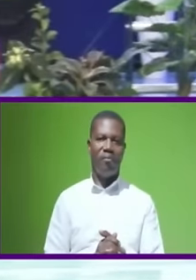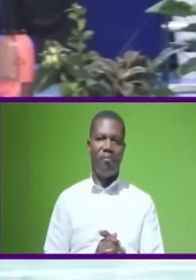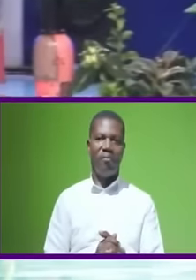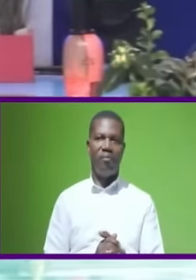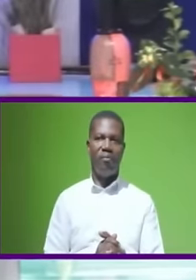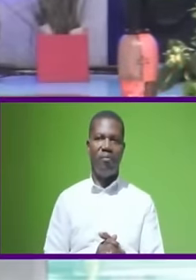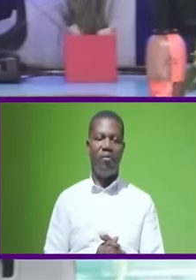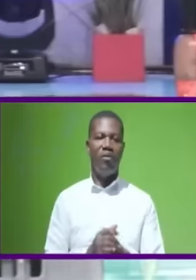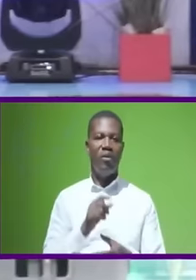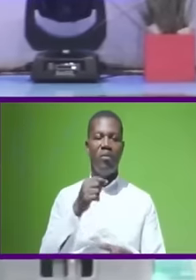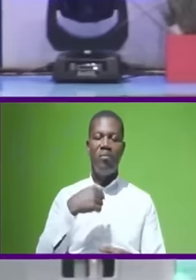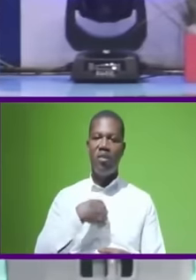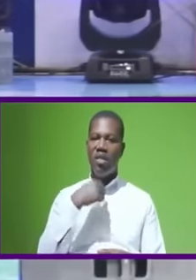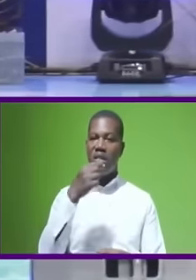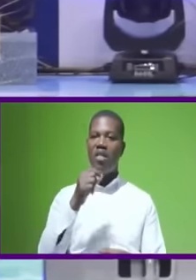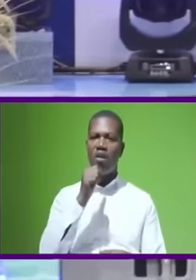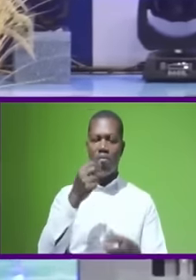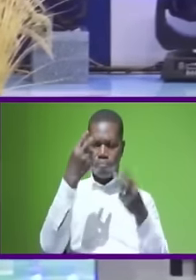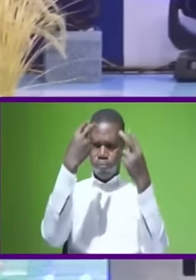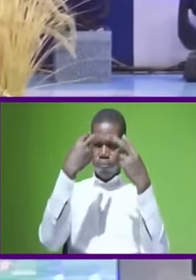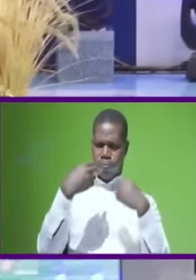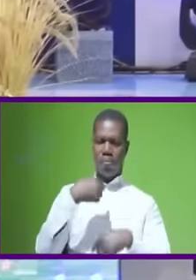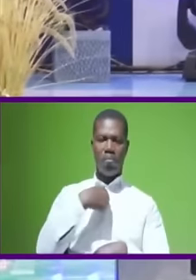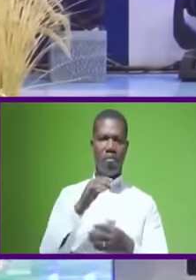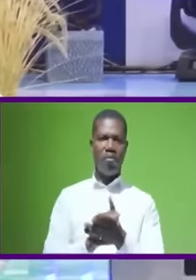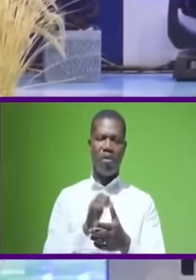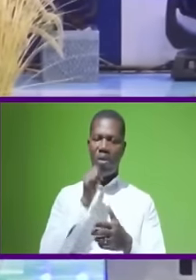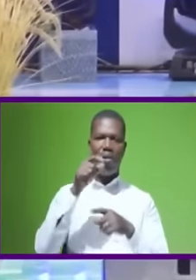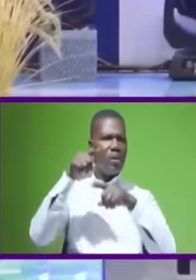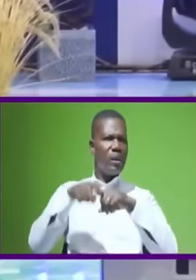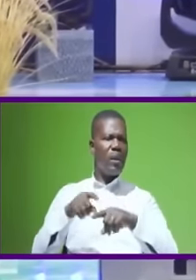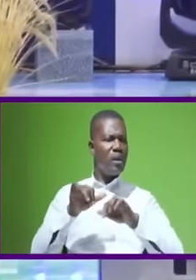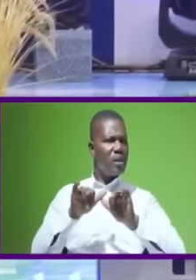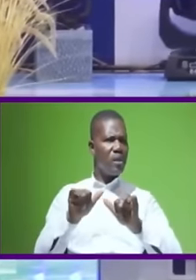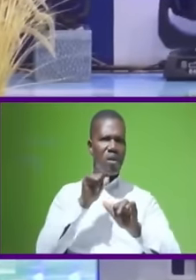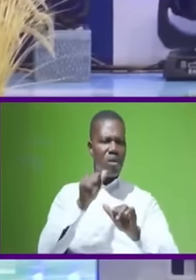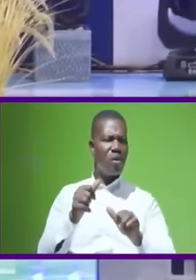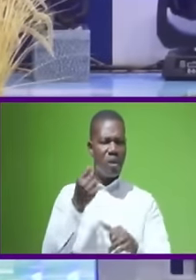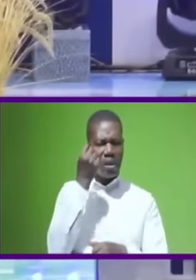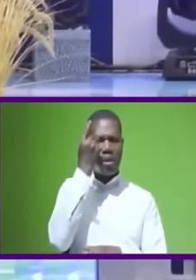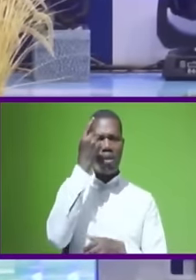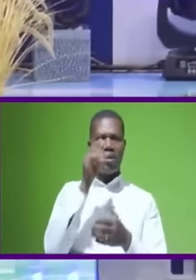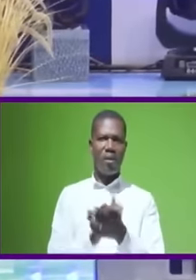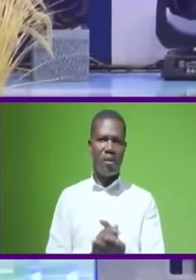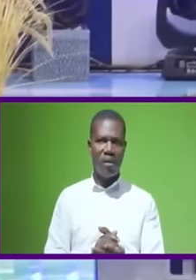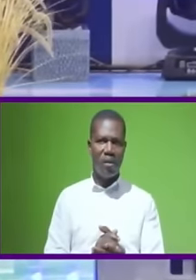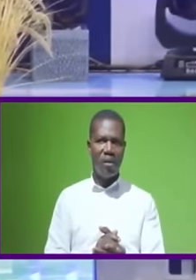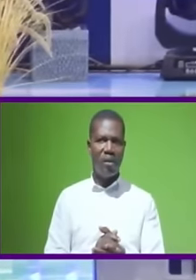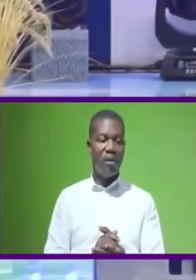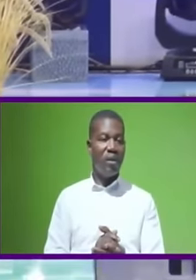I said, do not look into my face.